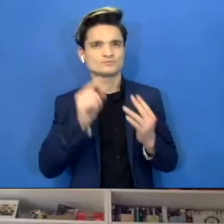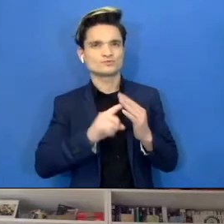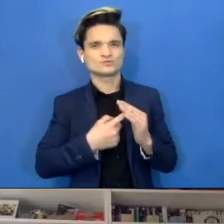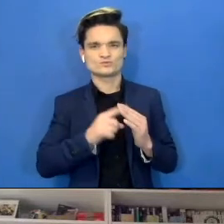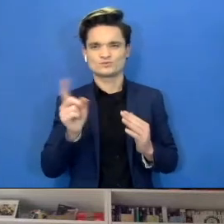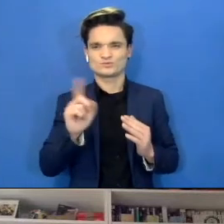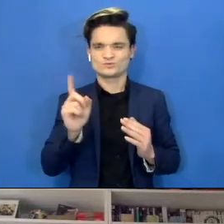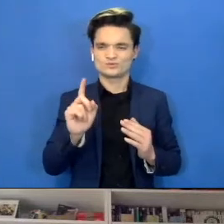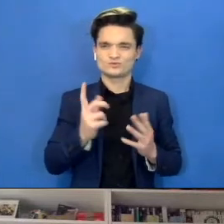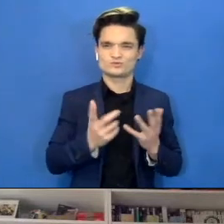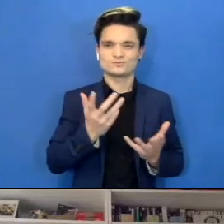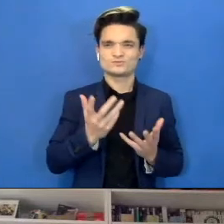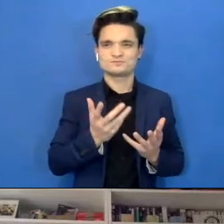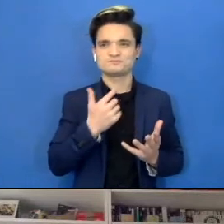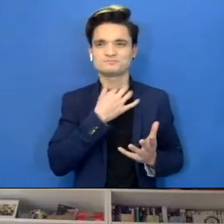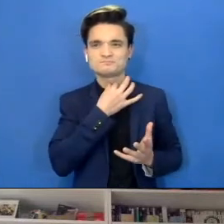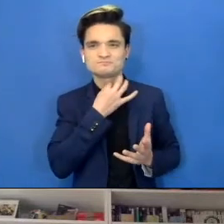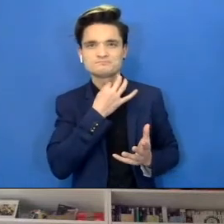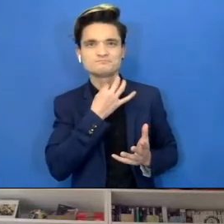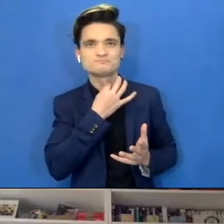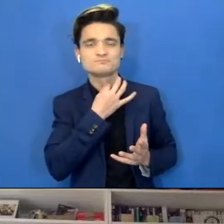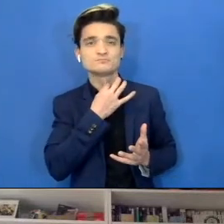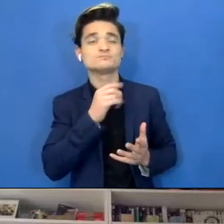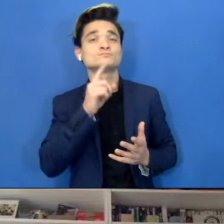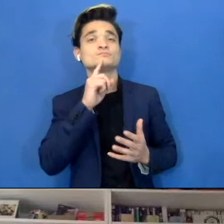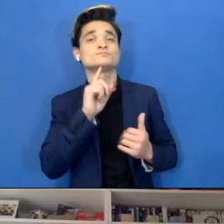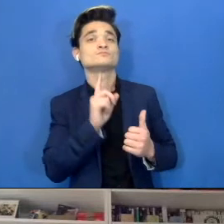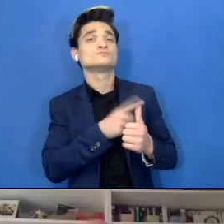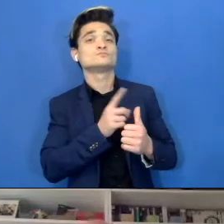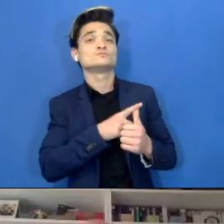2 stages, I think it links into what Christian was saying about.